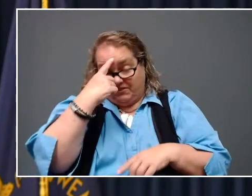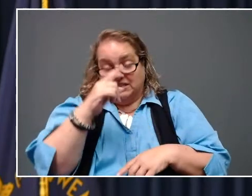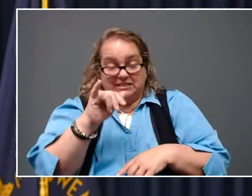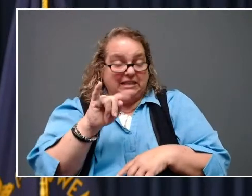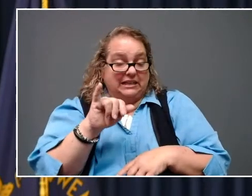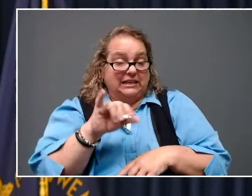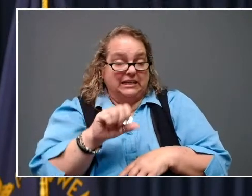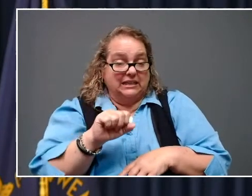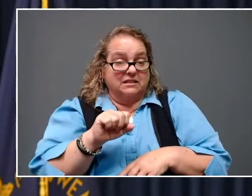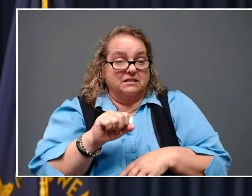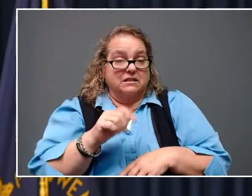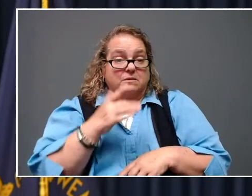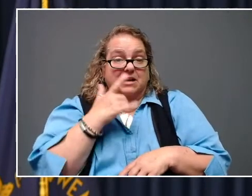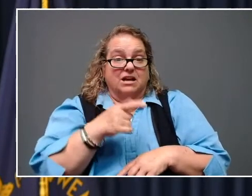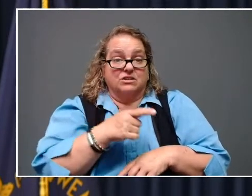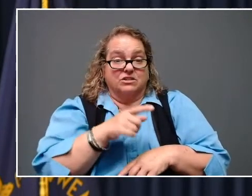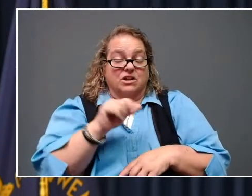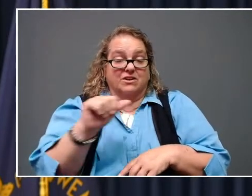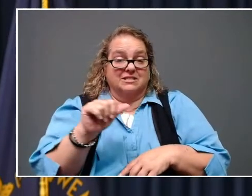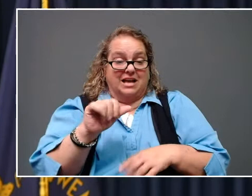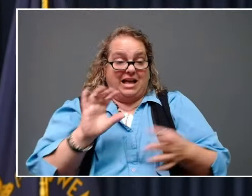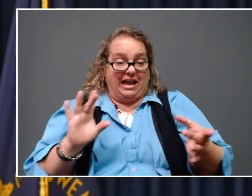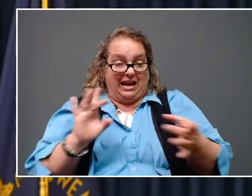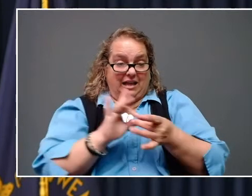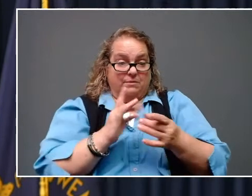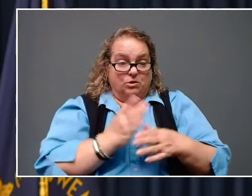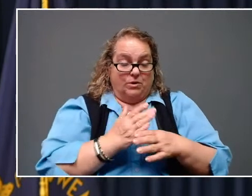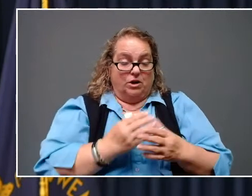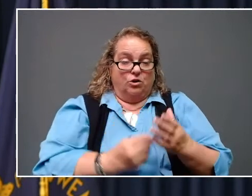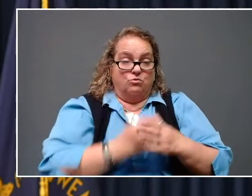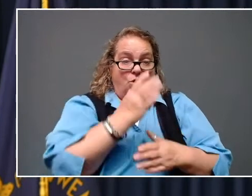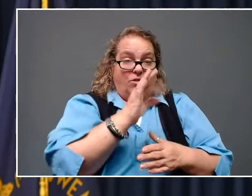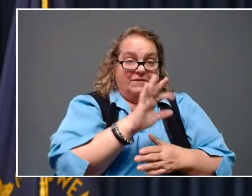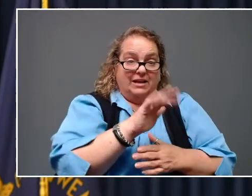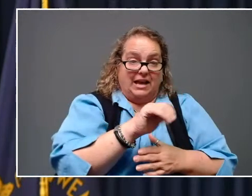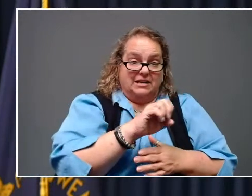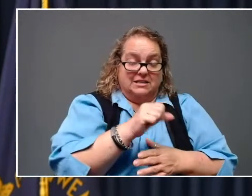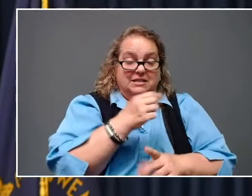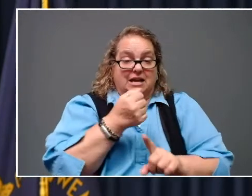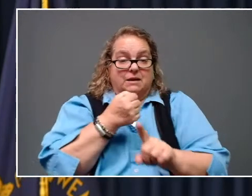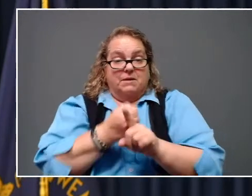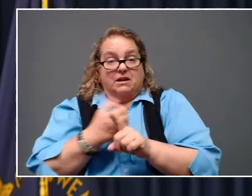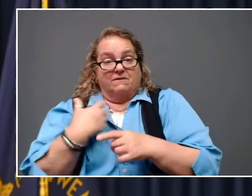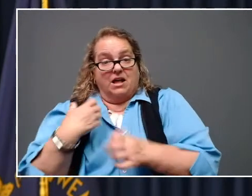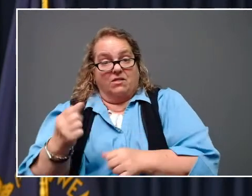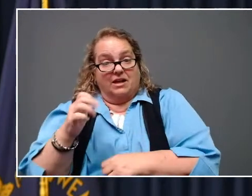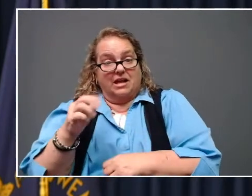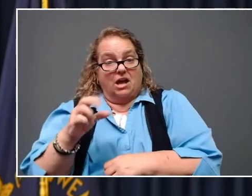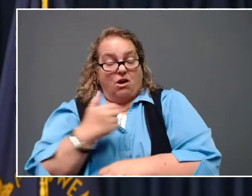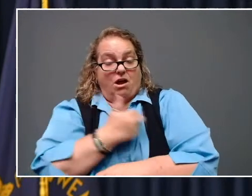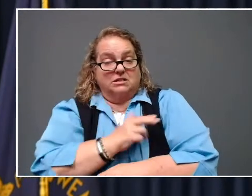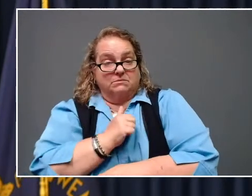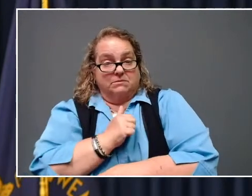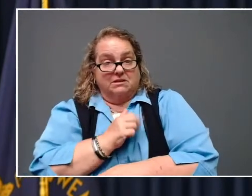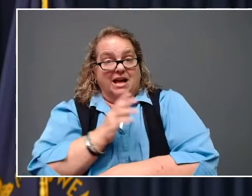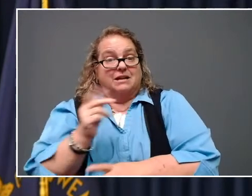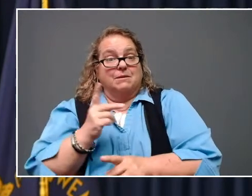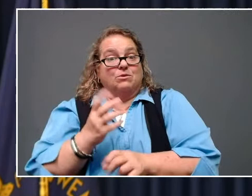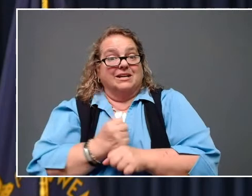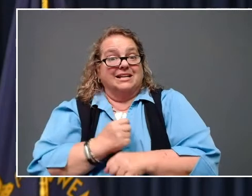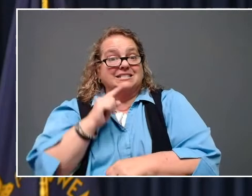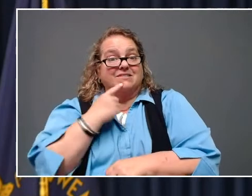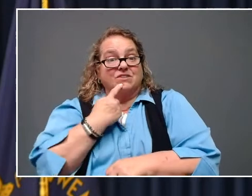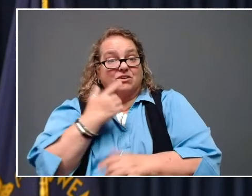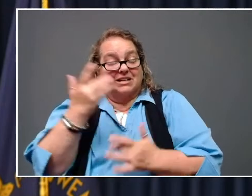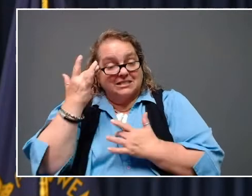there's a de-linkage between the growth of those cases and the impact on healthcare and hospitals, and by extension, people getting severely sick, we